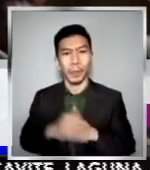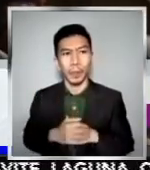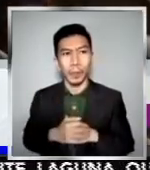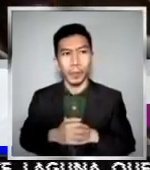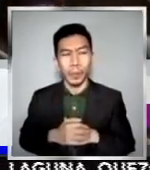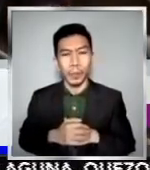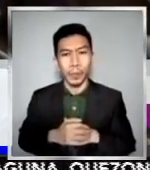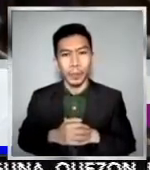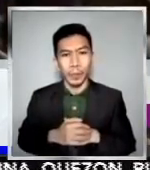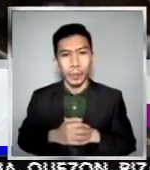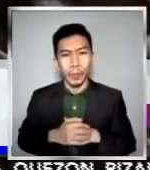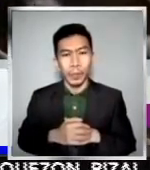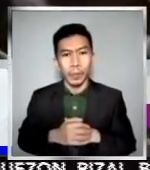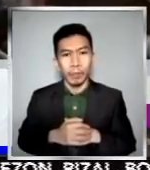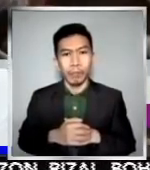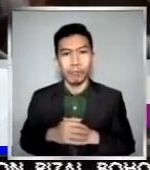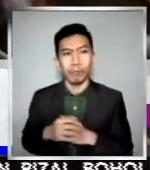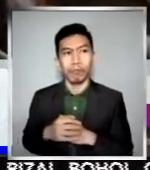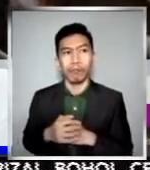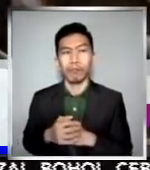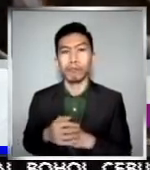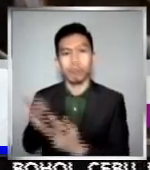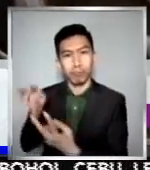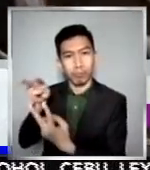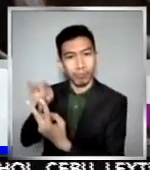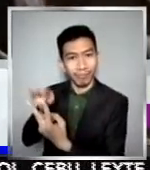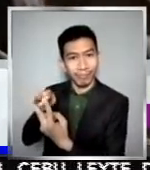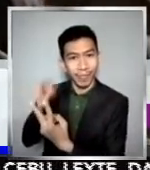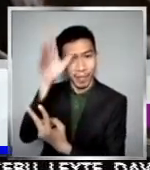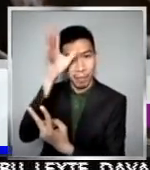They taught me discipline.